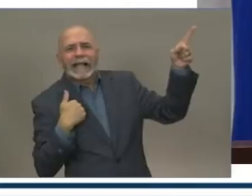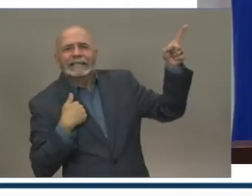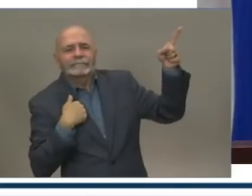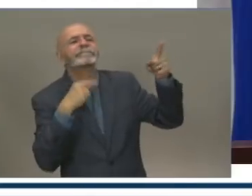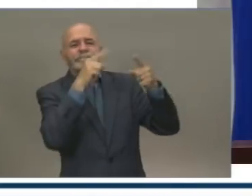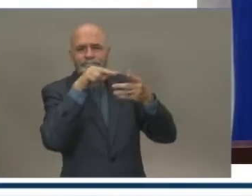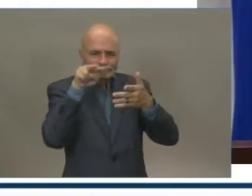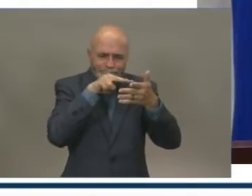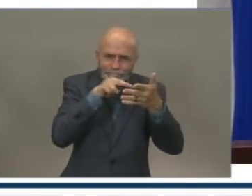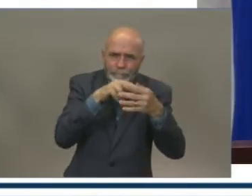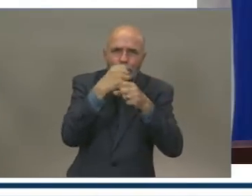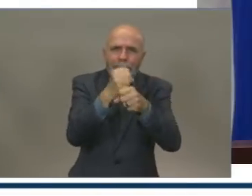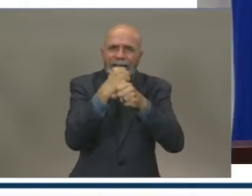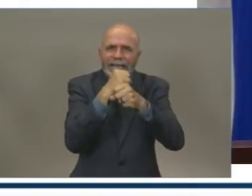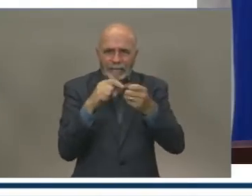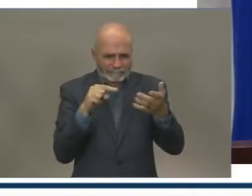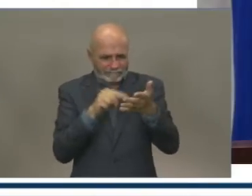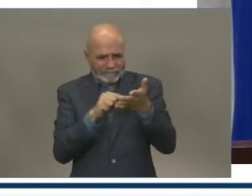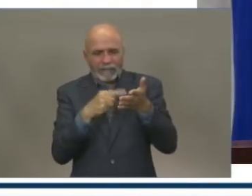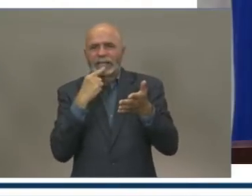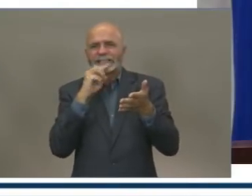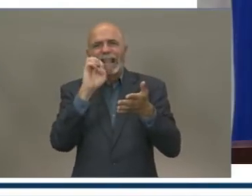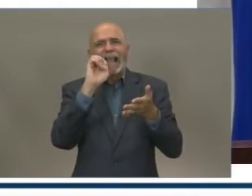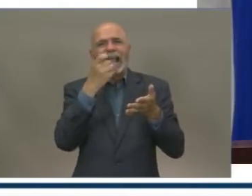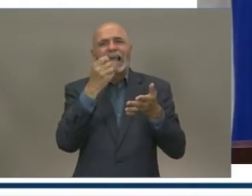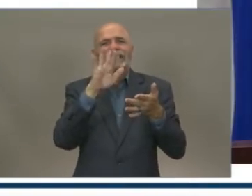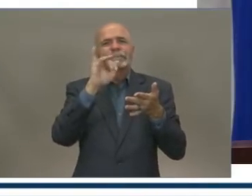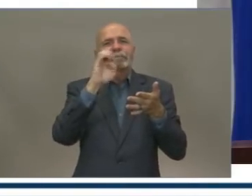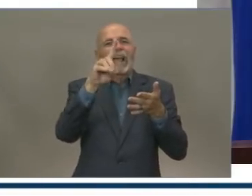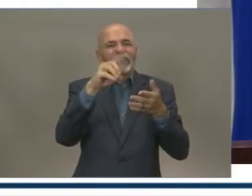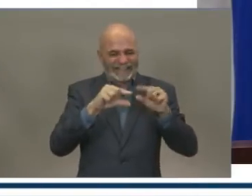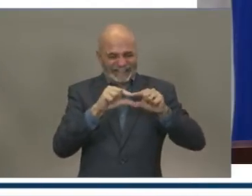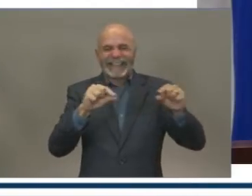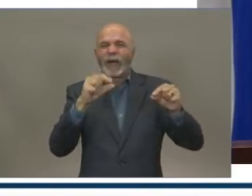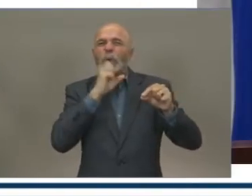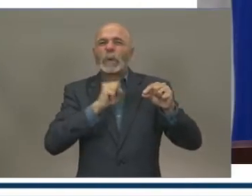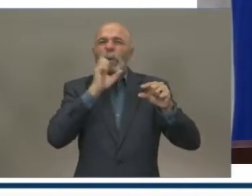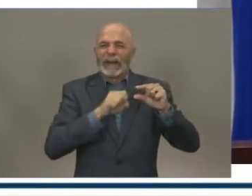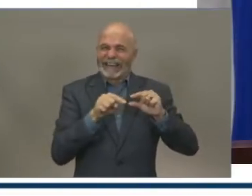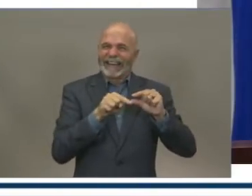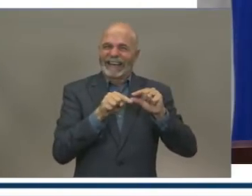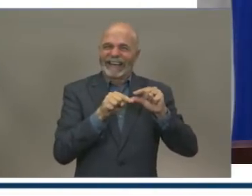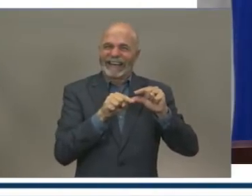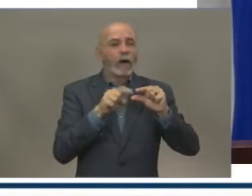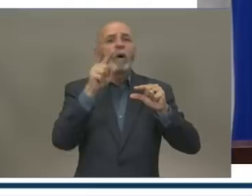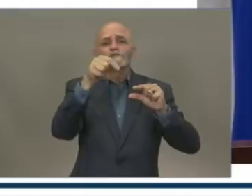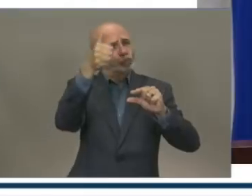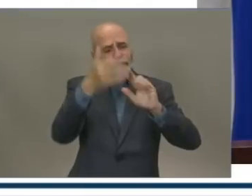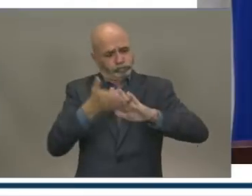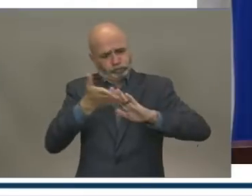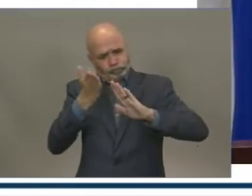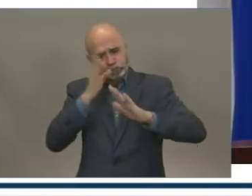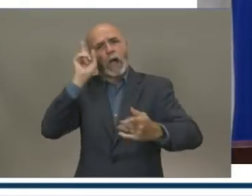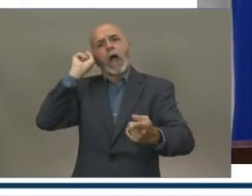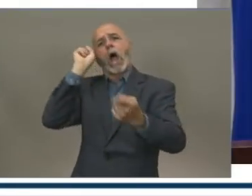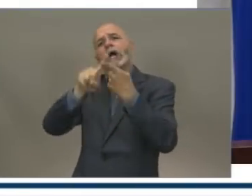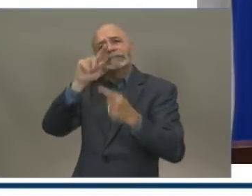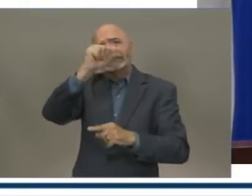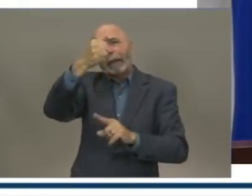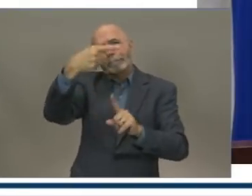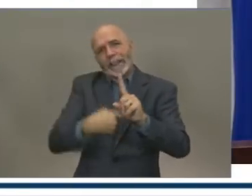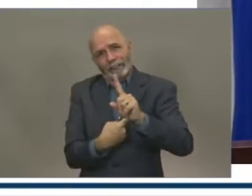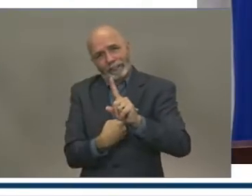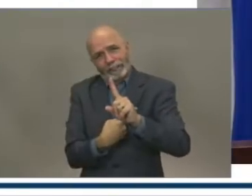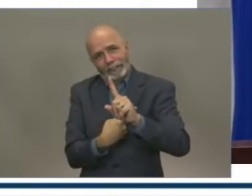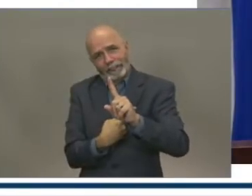for 10 months past the expiry date, which is on the package. And more details will be going out directly to the families